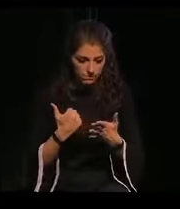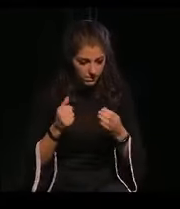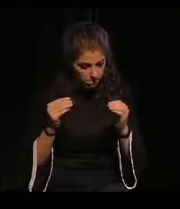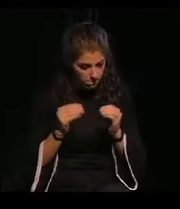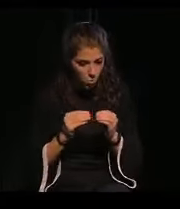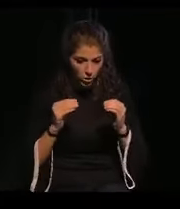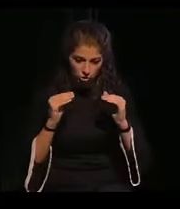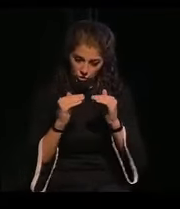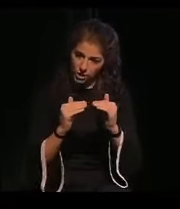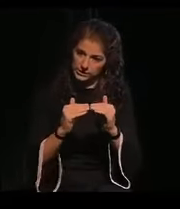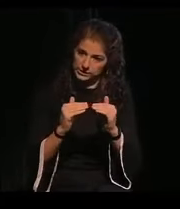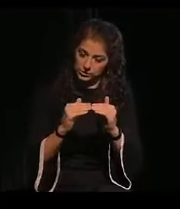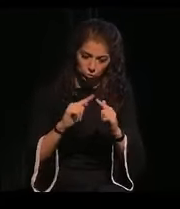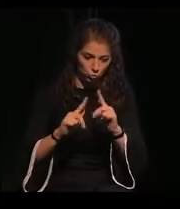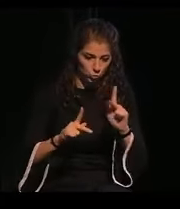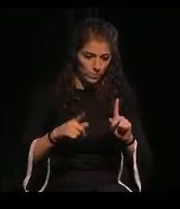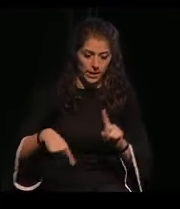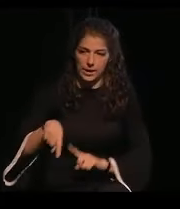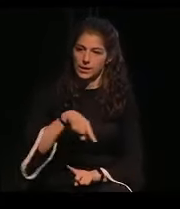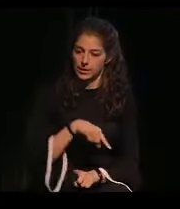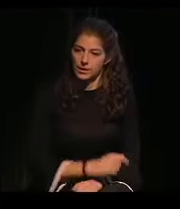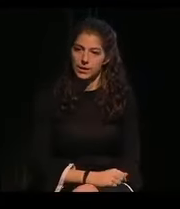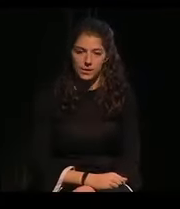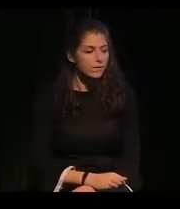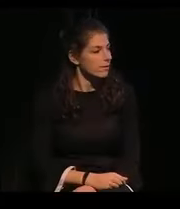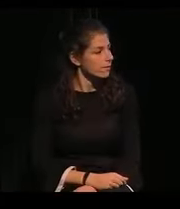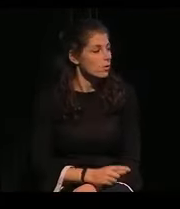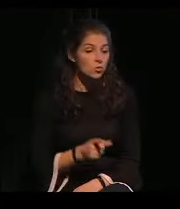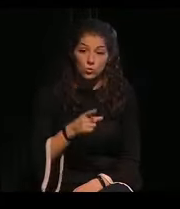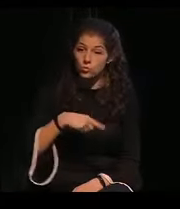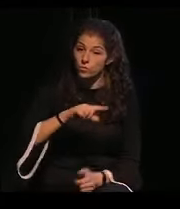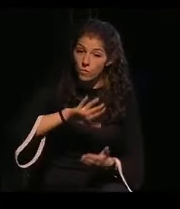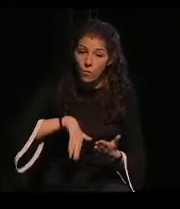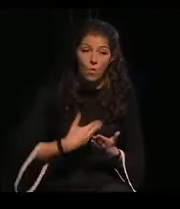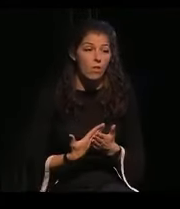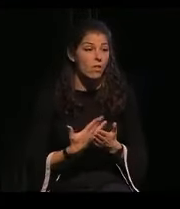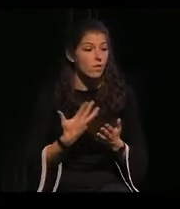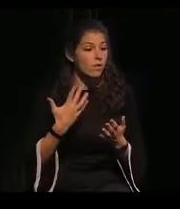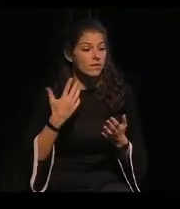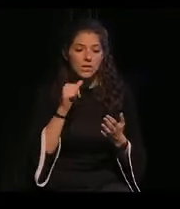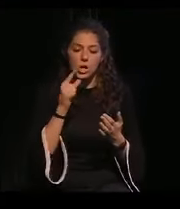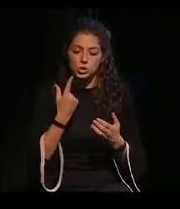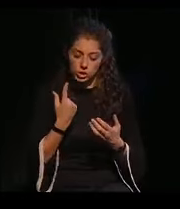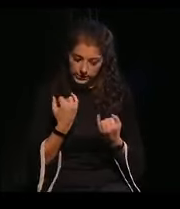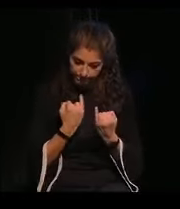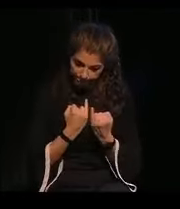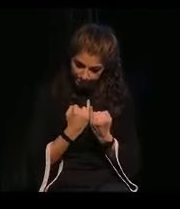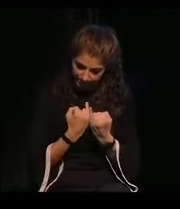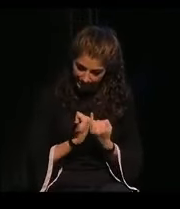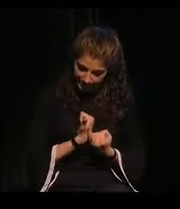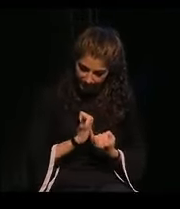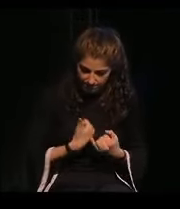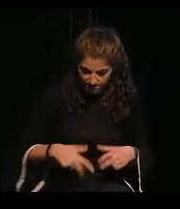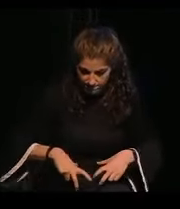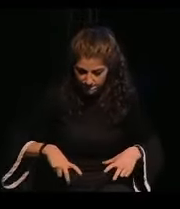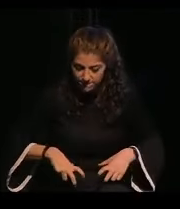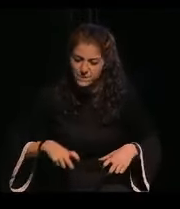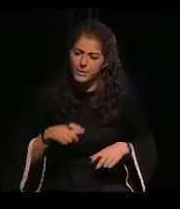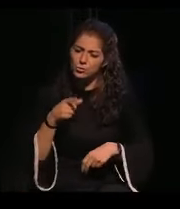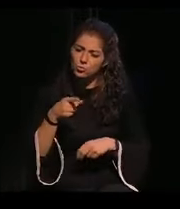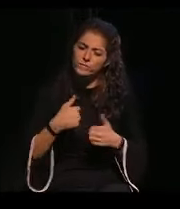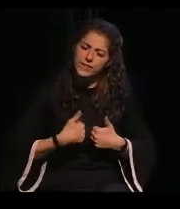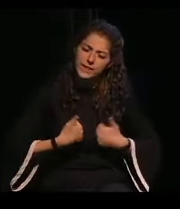justice to humanity. You have all thought beyond yourselves. You have